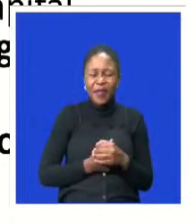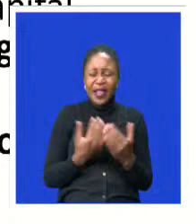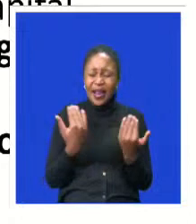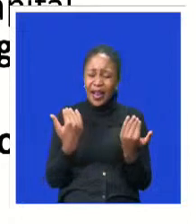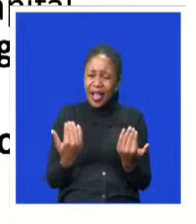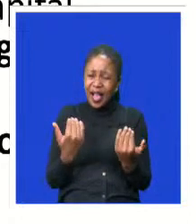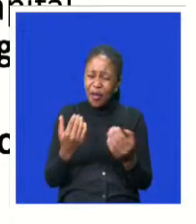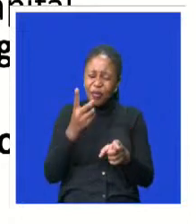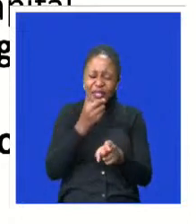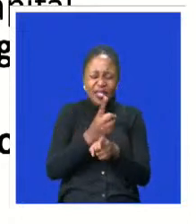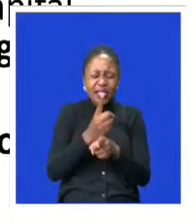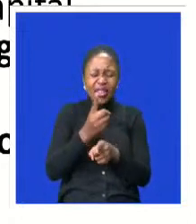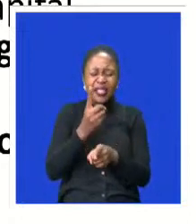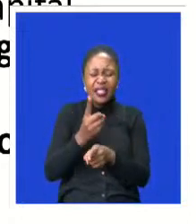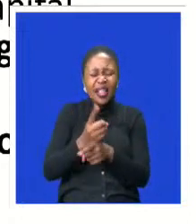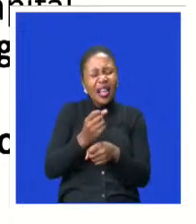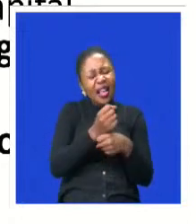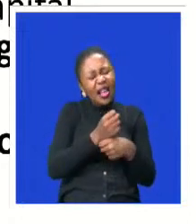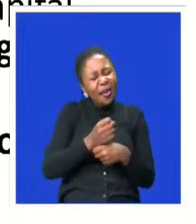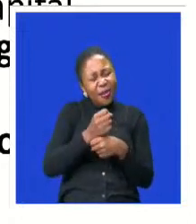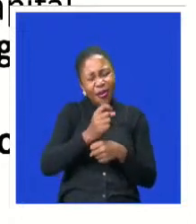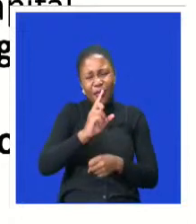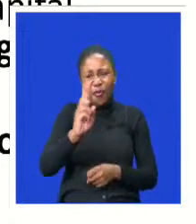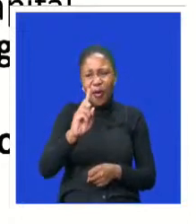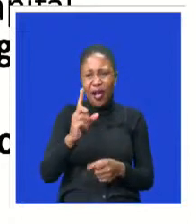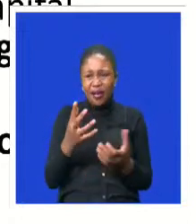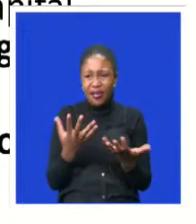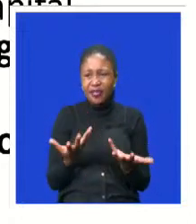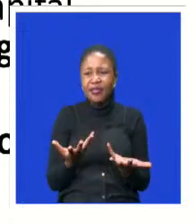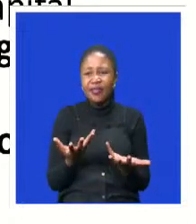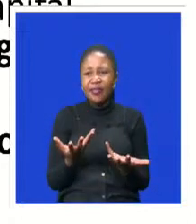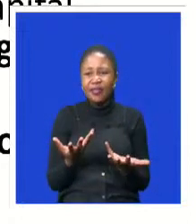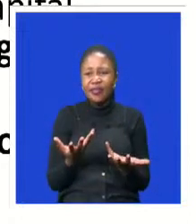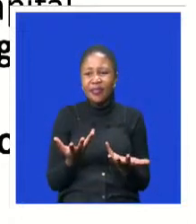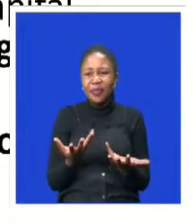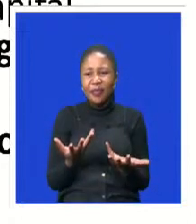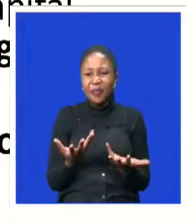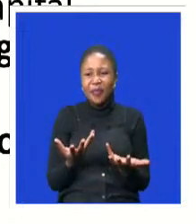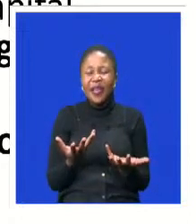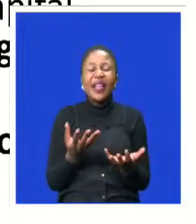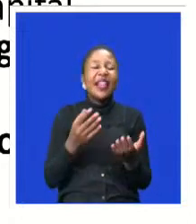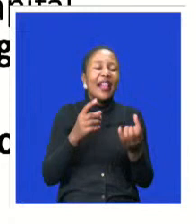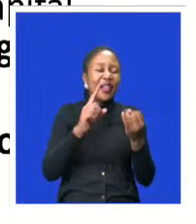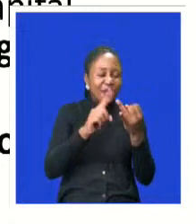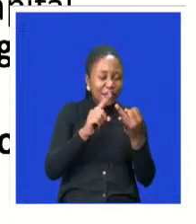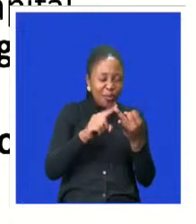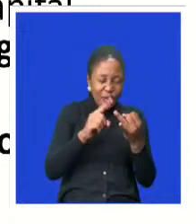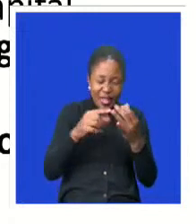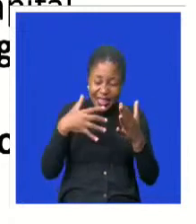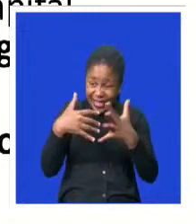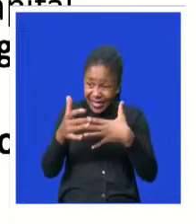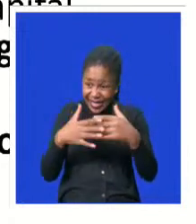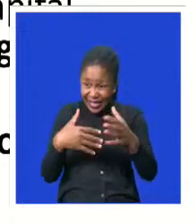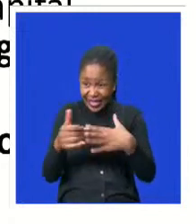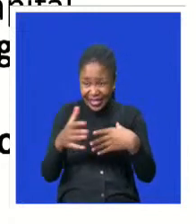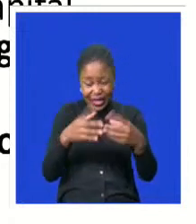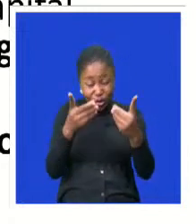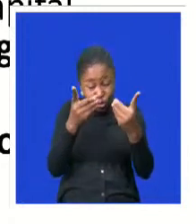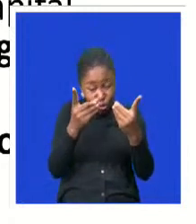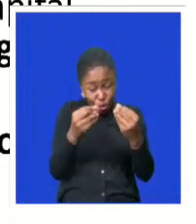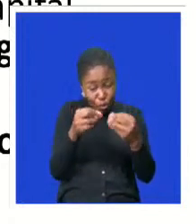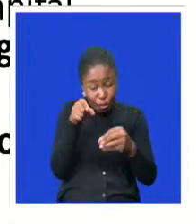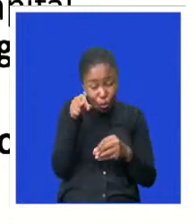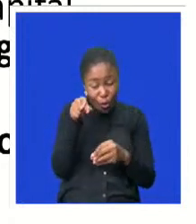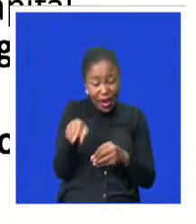subject. What is done by the subject is called the predicate. Is ironing.